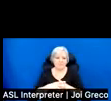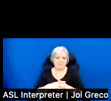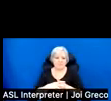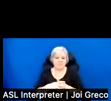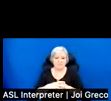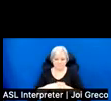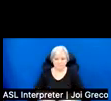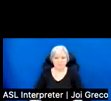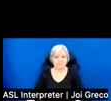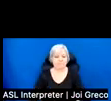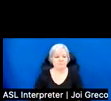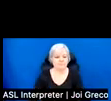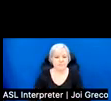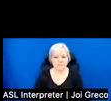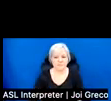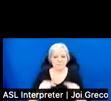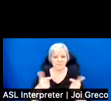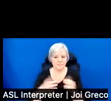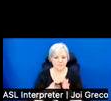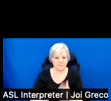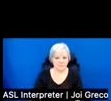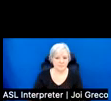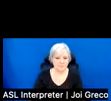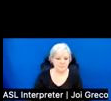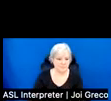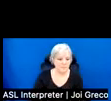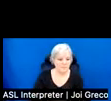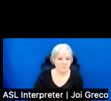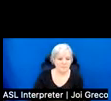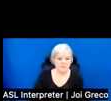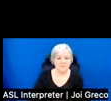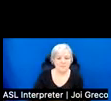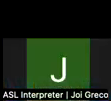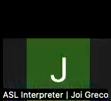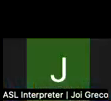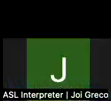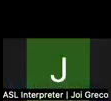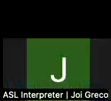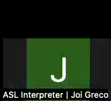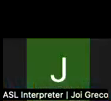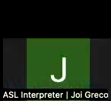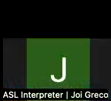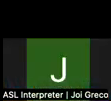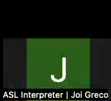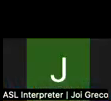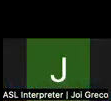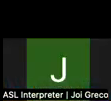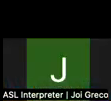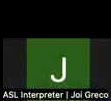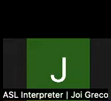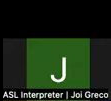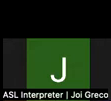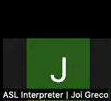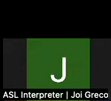So we observed many of the same behaviors this year than in previous years. I'm just plugging in my laptop, as well as